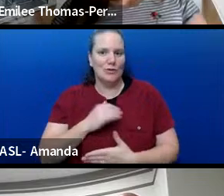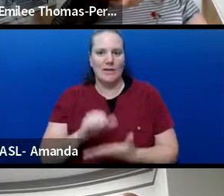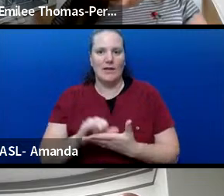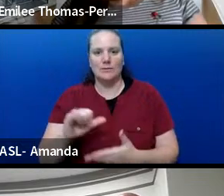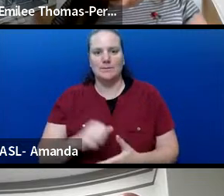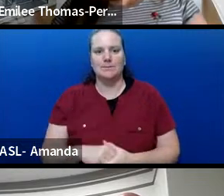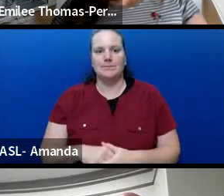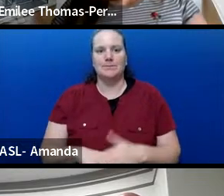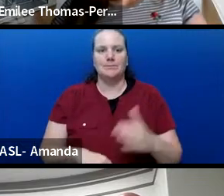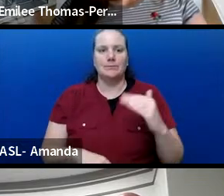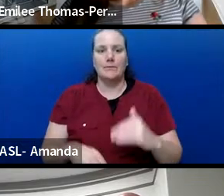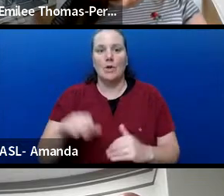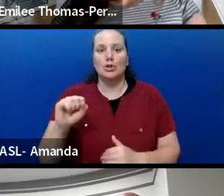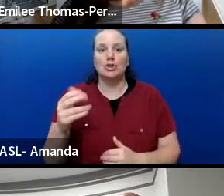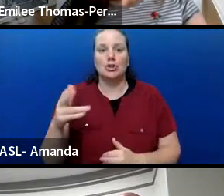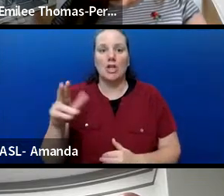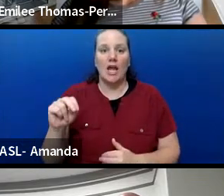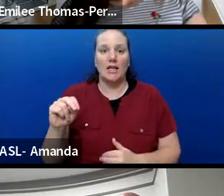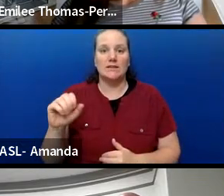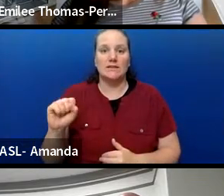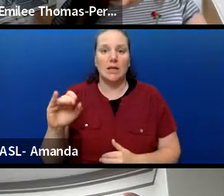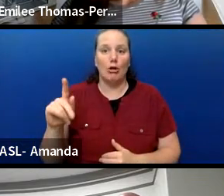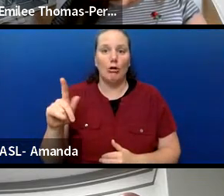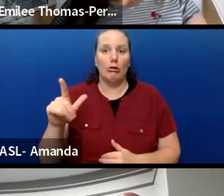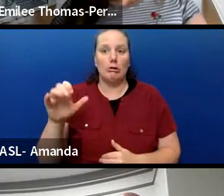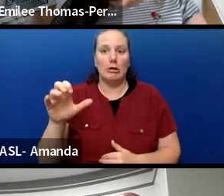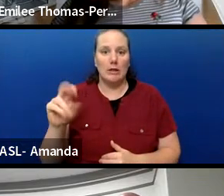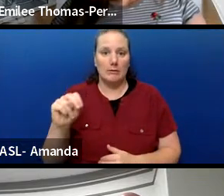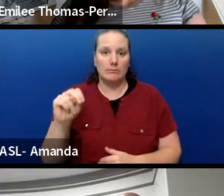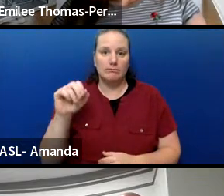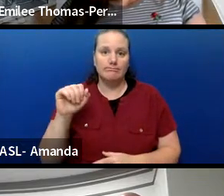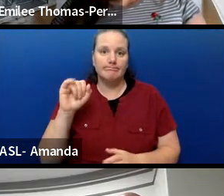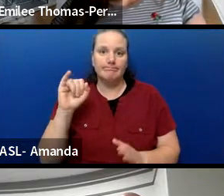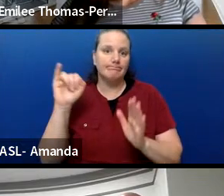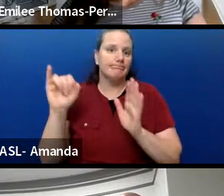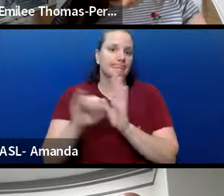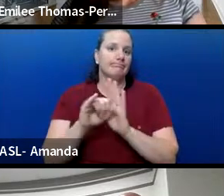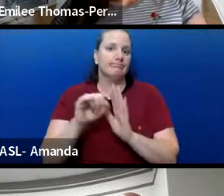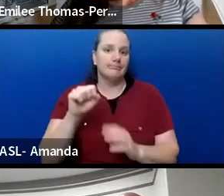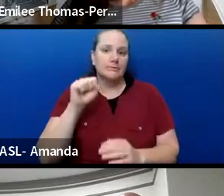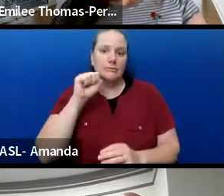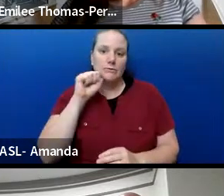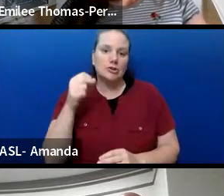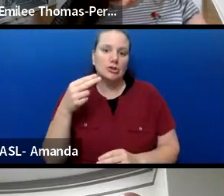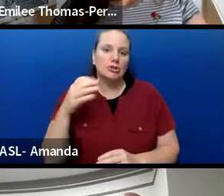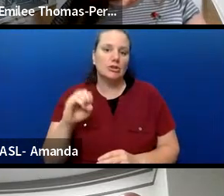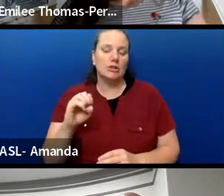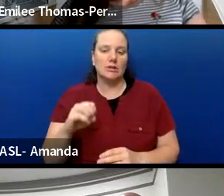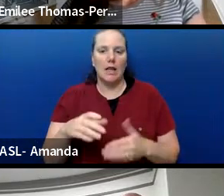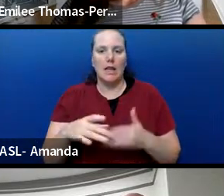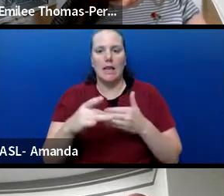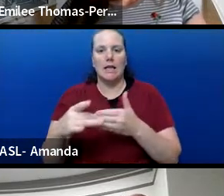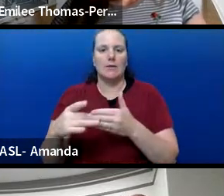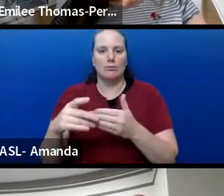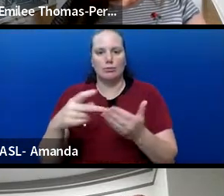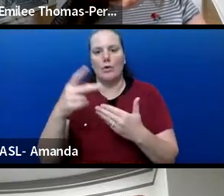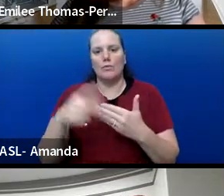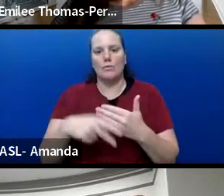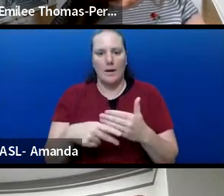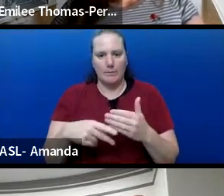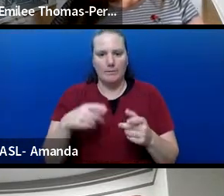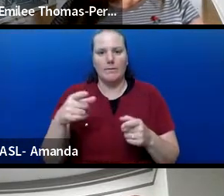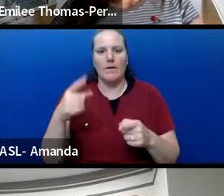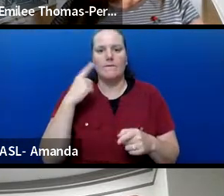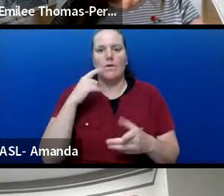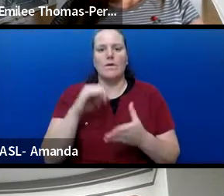Yeah. Shannon Singleton, my pronouns are she and her, and I lead the community benefits work for the Interstate Bridge program. I would go with